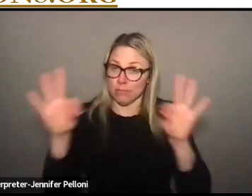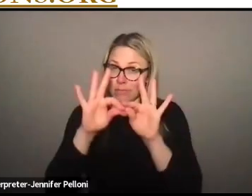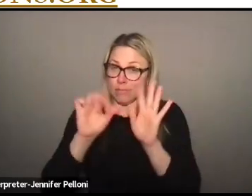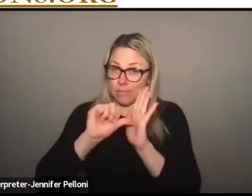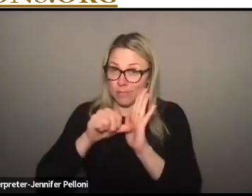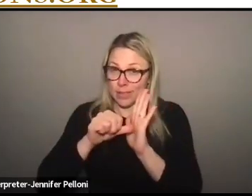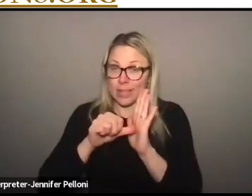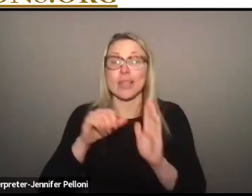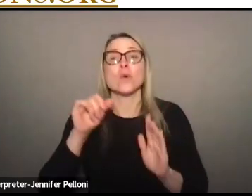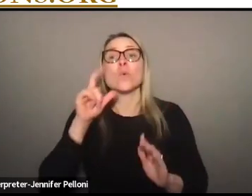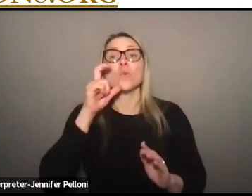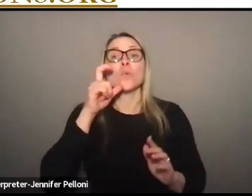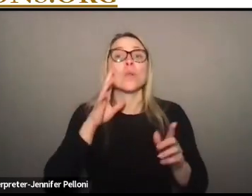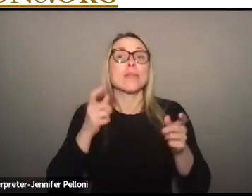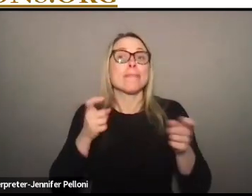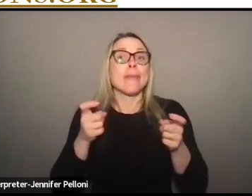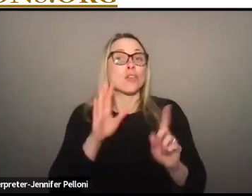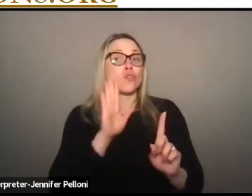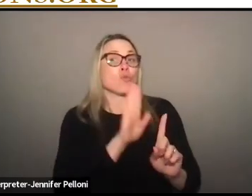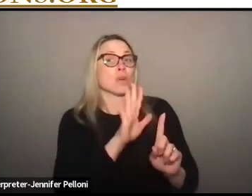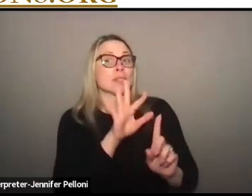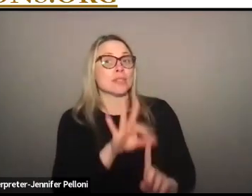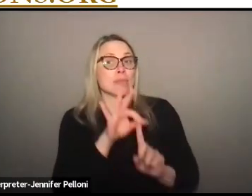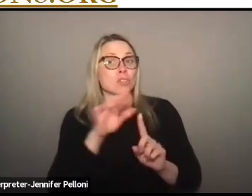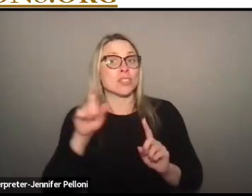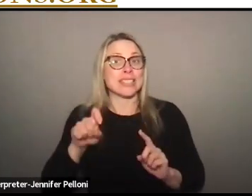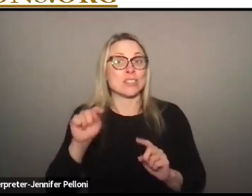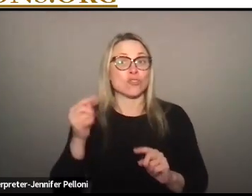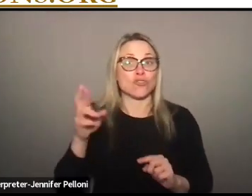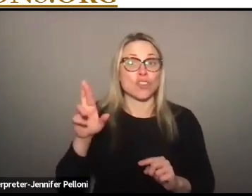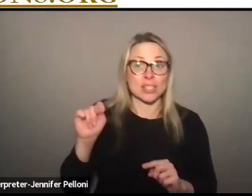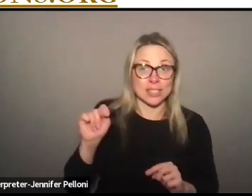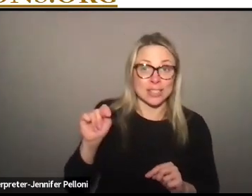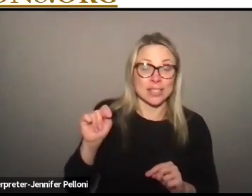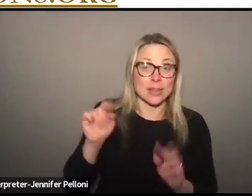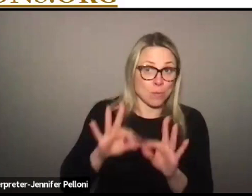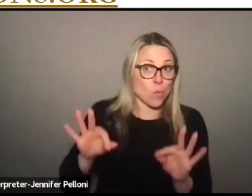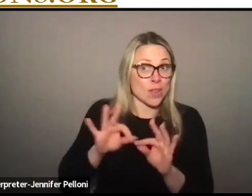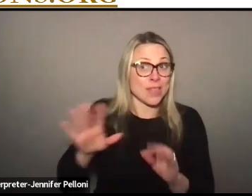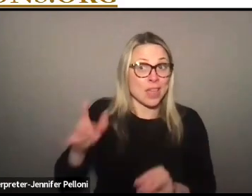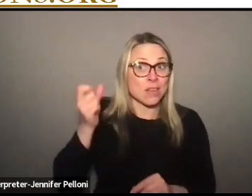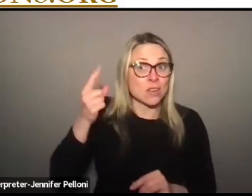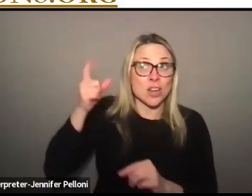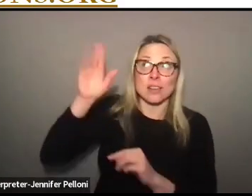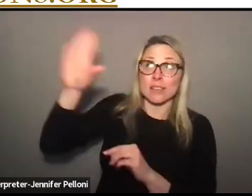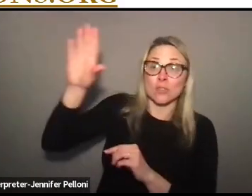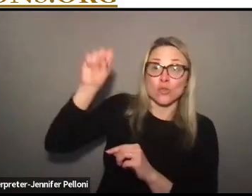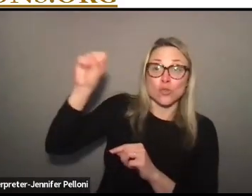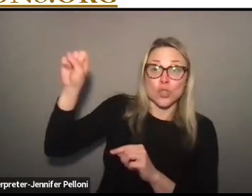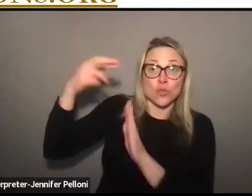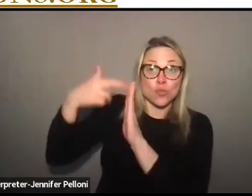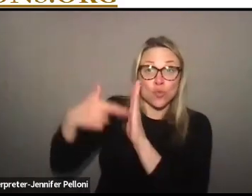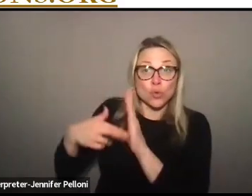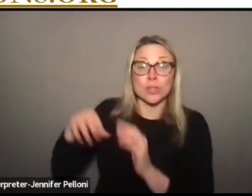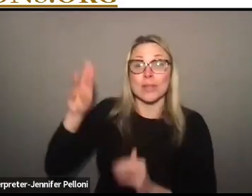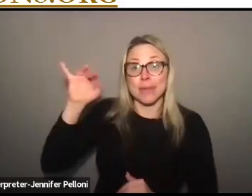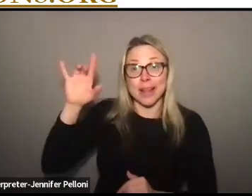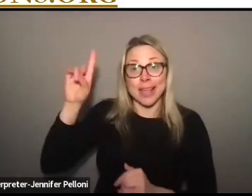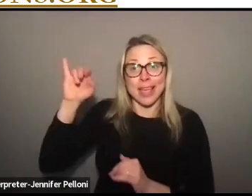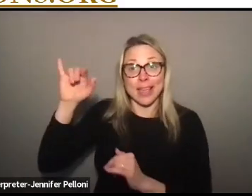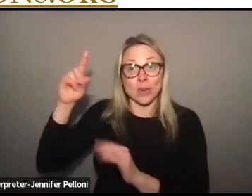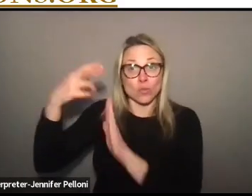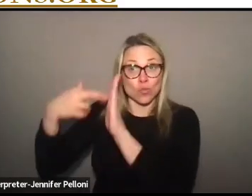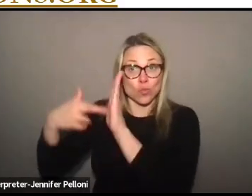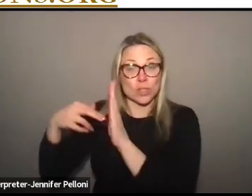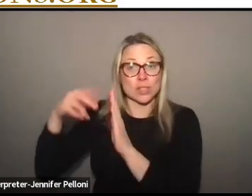for whomever is going to manage your special needs trust, they understand the rules that Social Security and Medicaid put upon